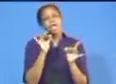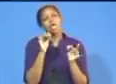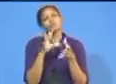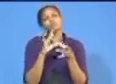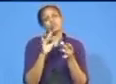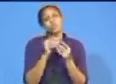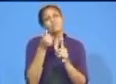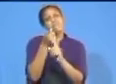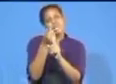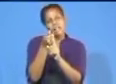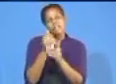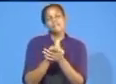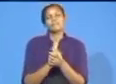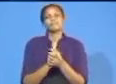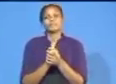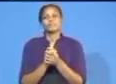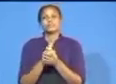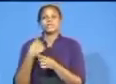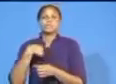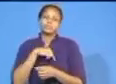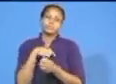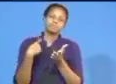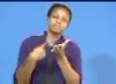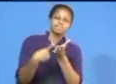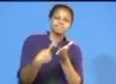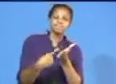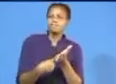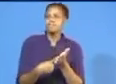then, as we talk about